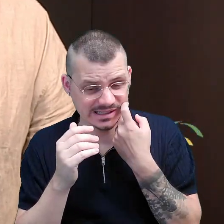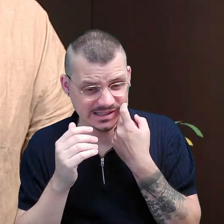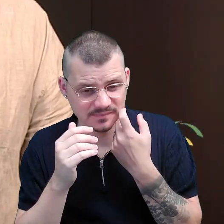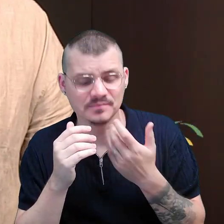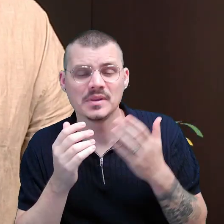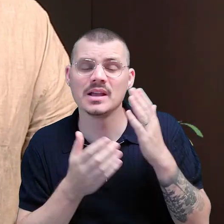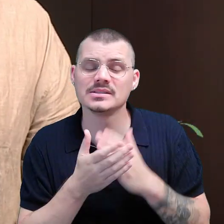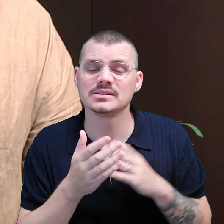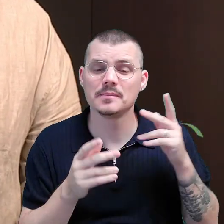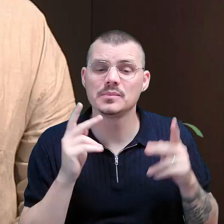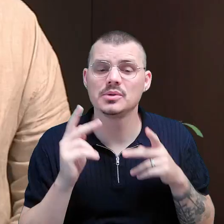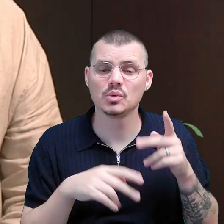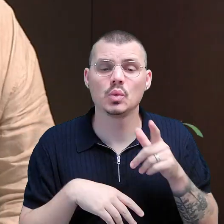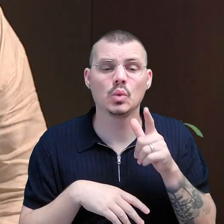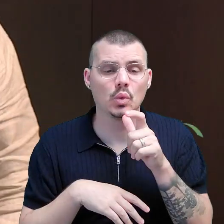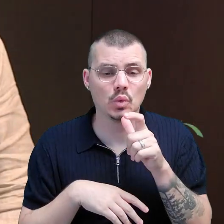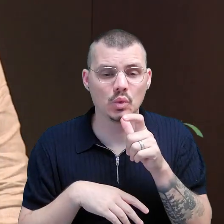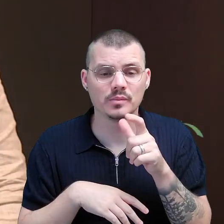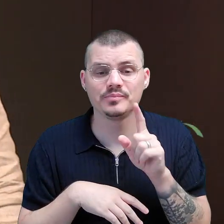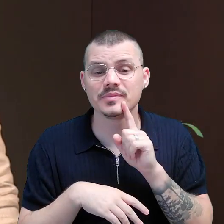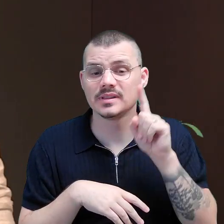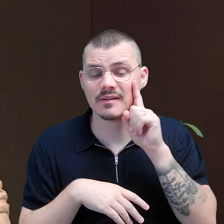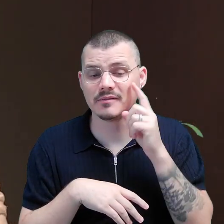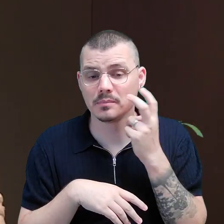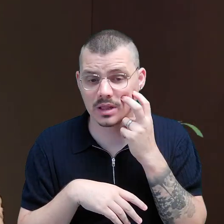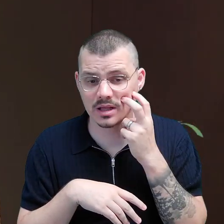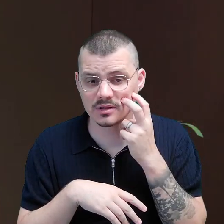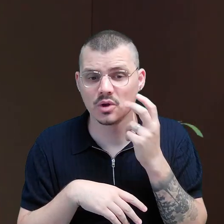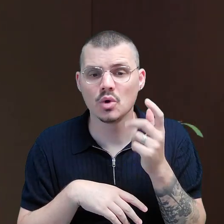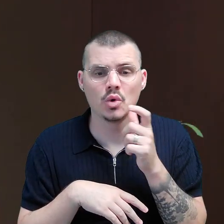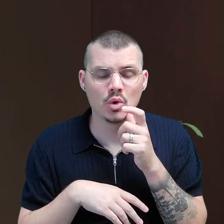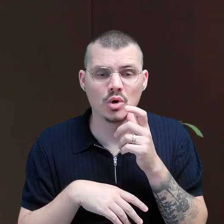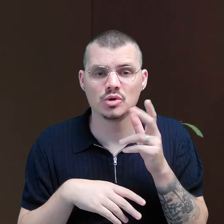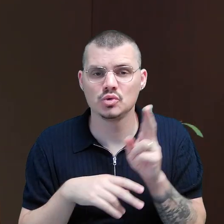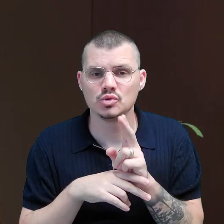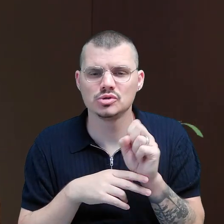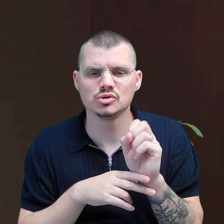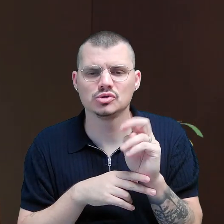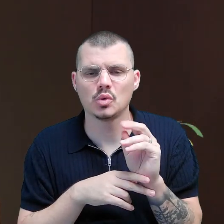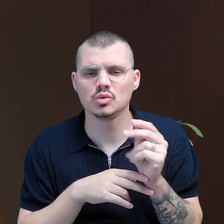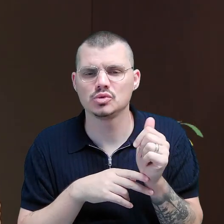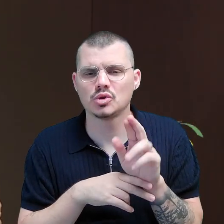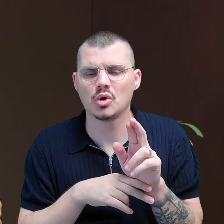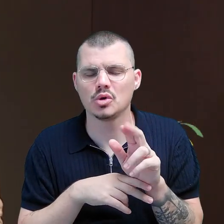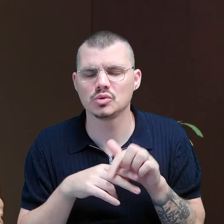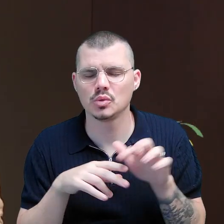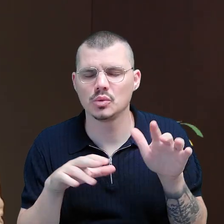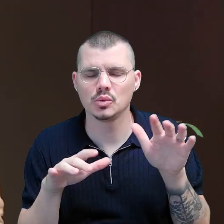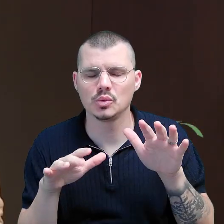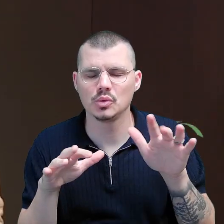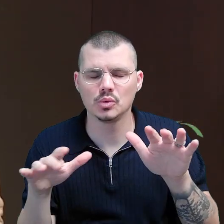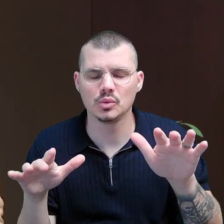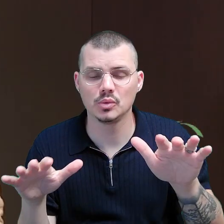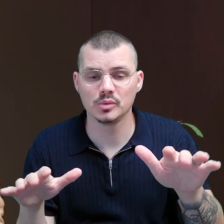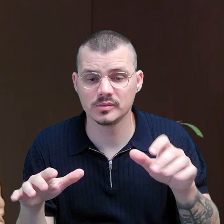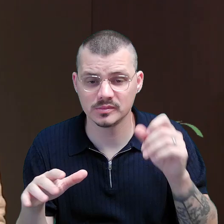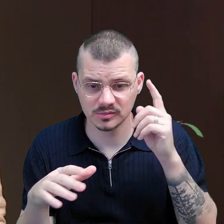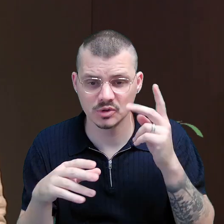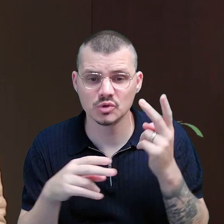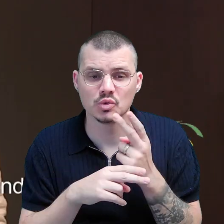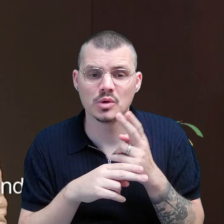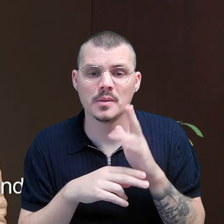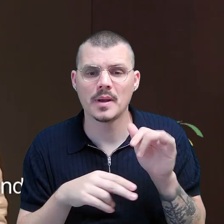recently is some people who are deaf-blind who navigate with sonar